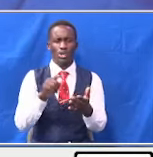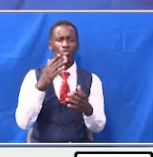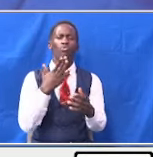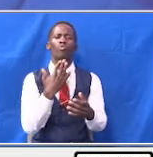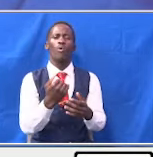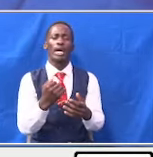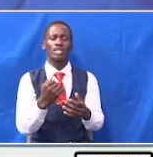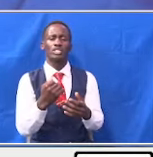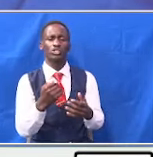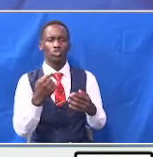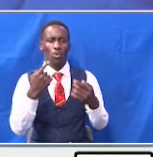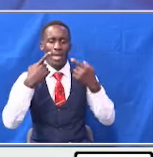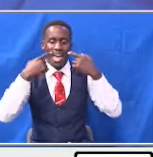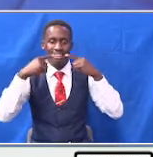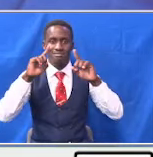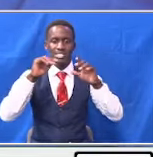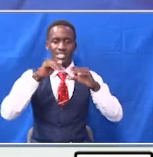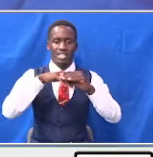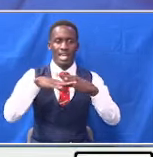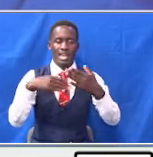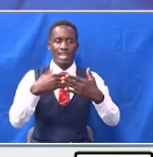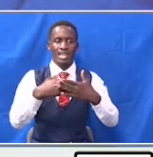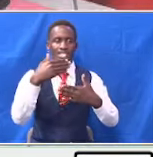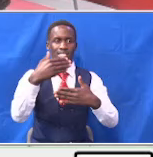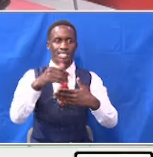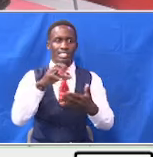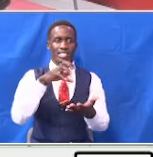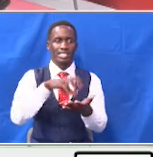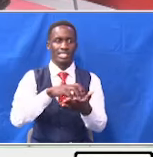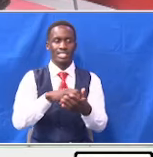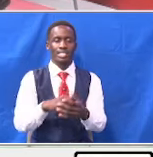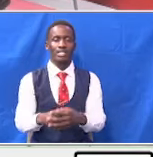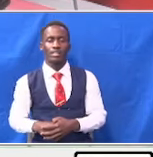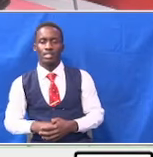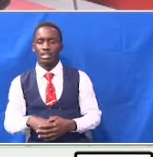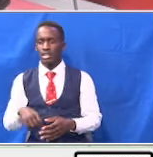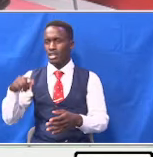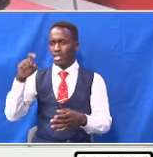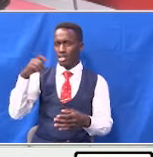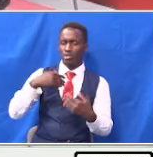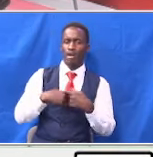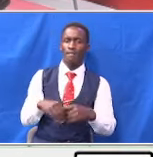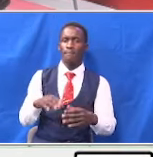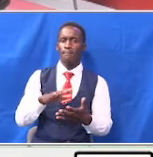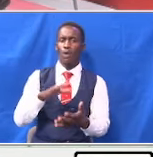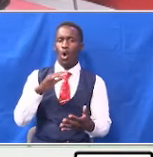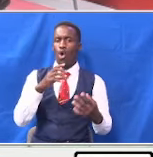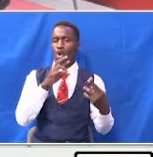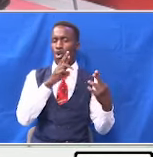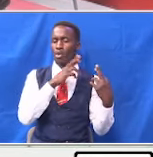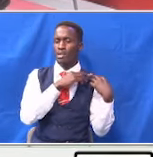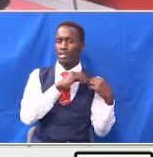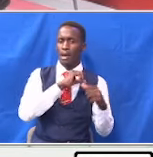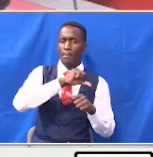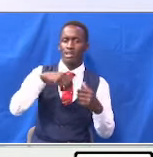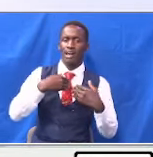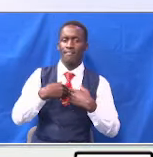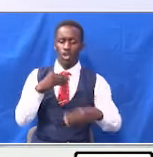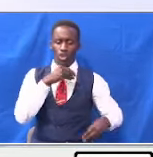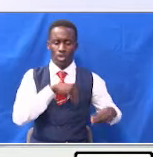want to be addressed in the next 12 months? He should have put more serious commitment on the aspect of having corrupt people